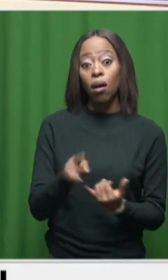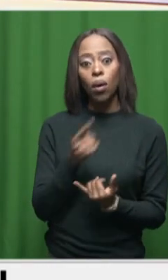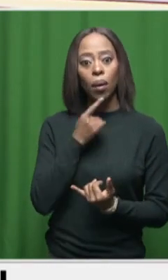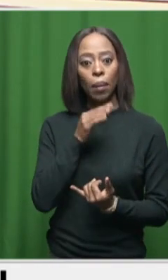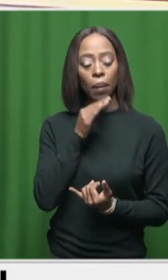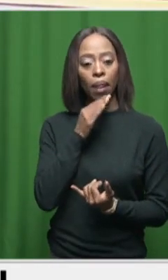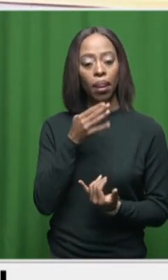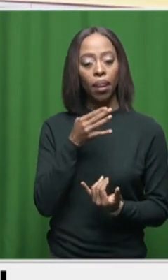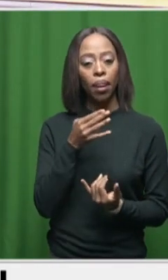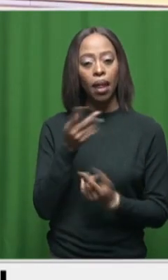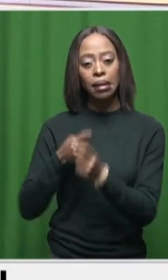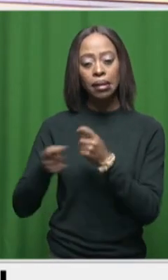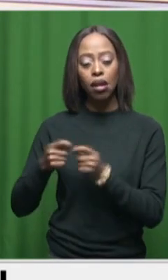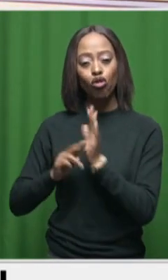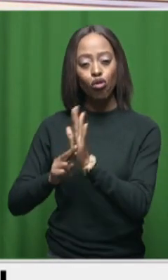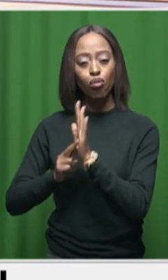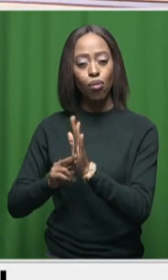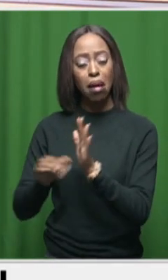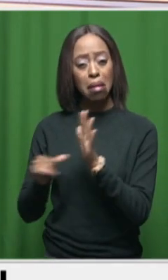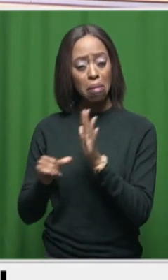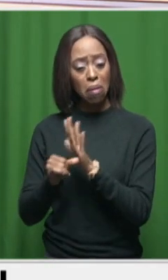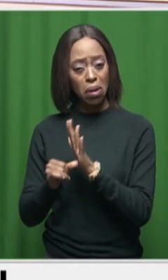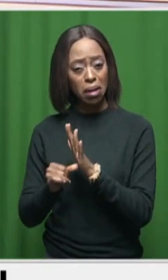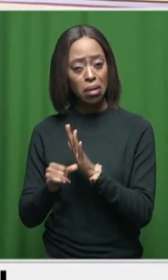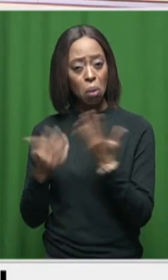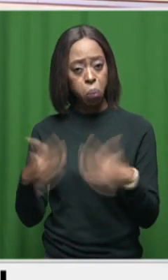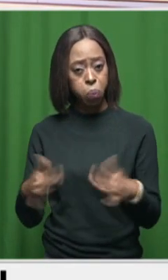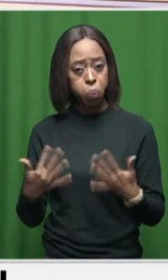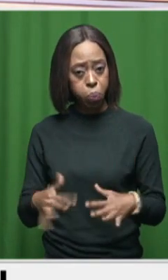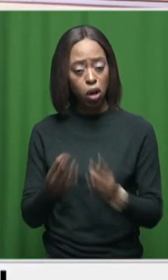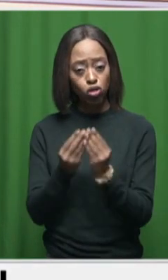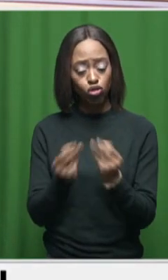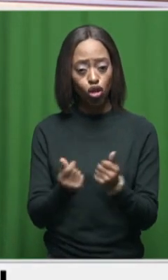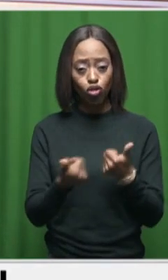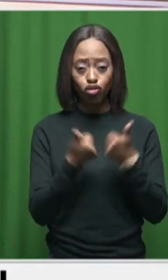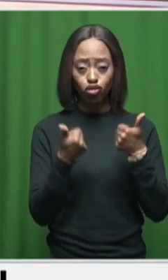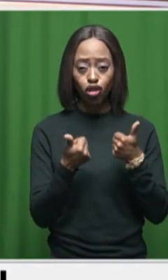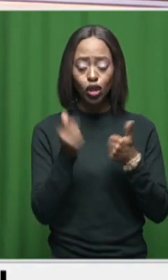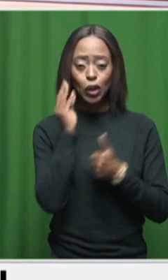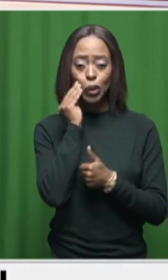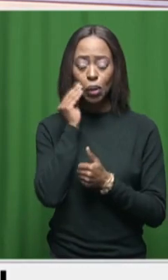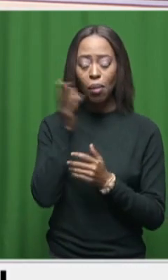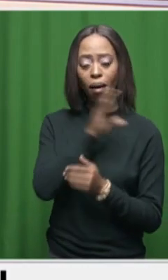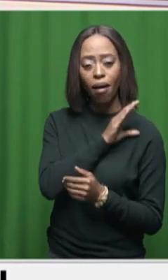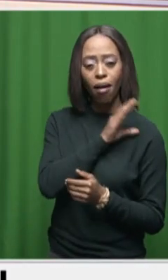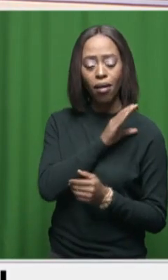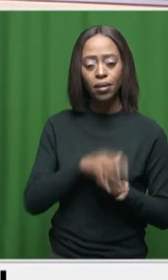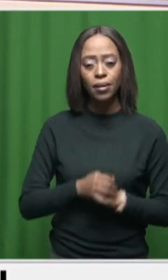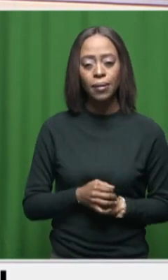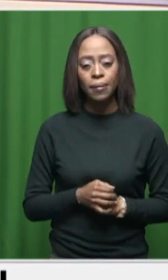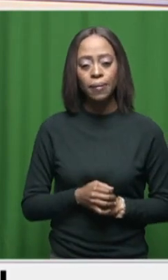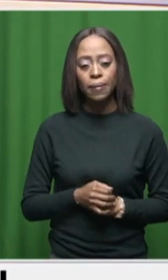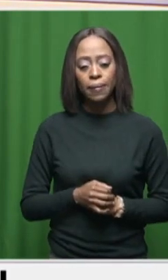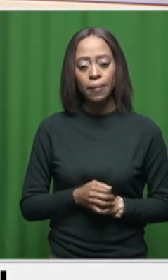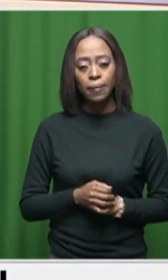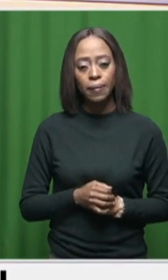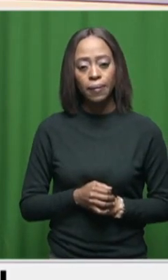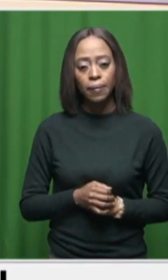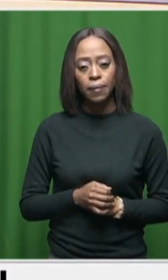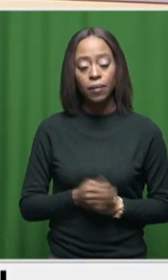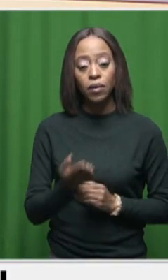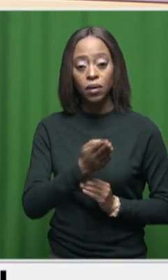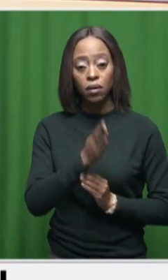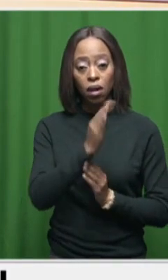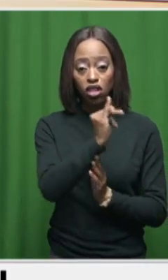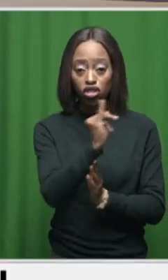how sales reps play a vital and a crucial role in addressing some of the challenges faced by customers. Sure. Every